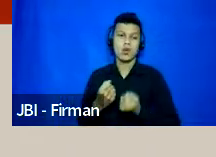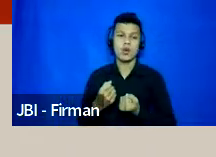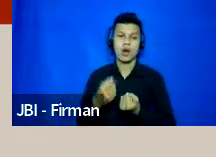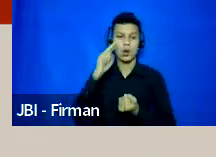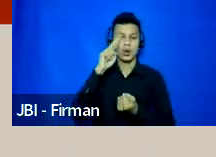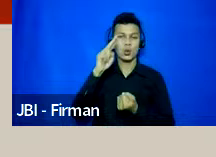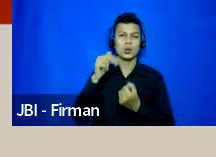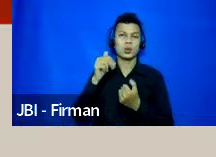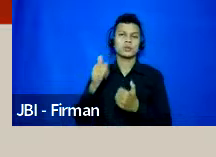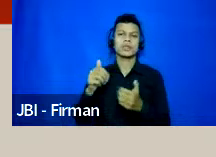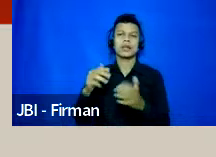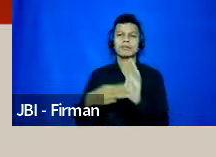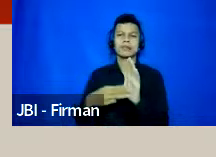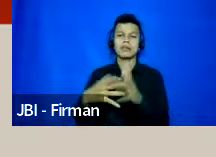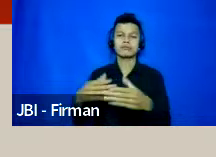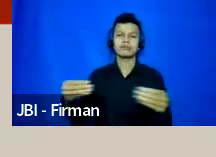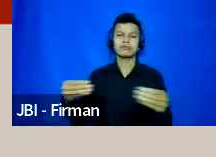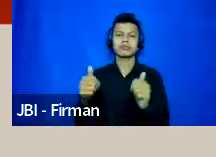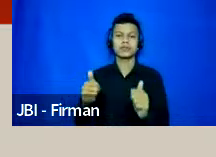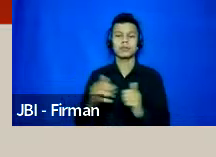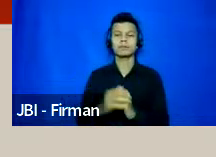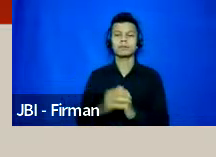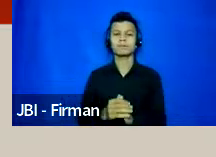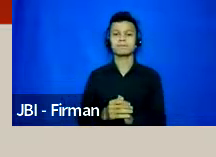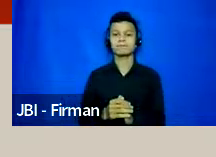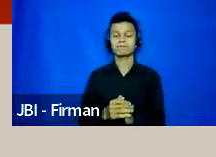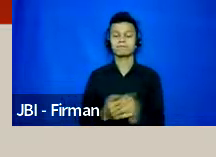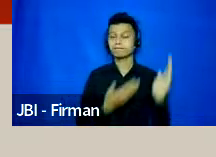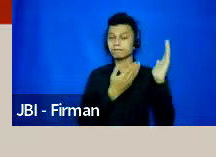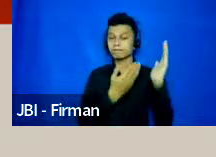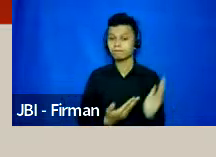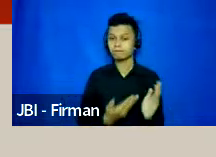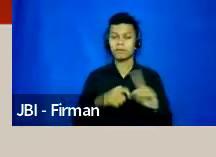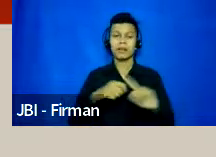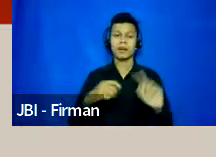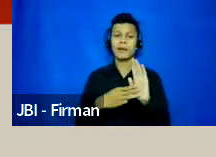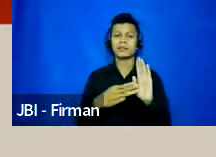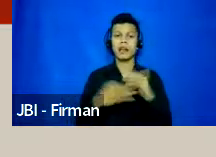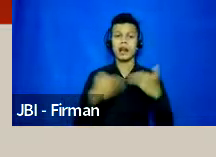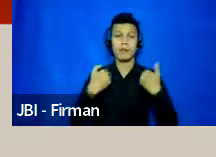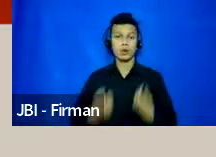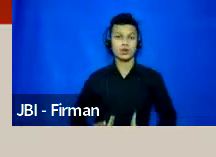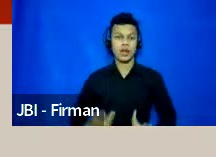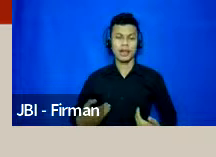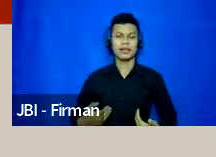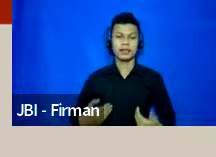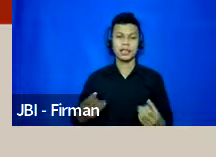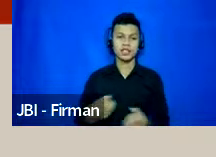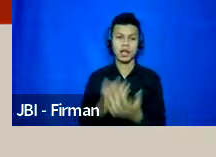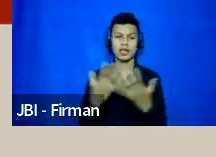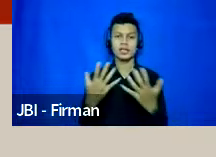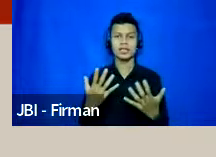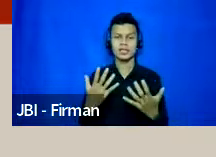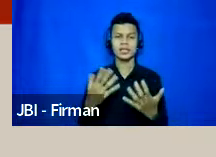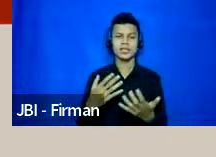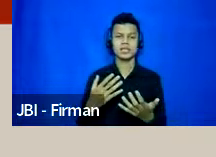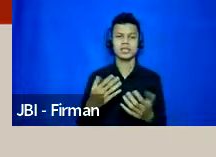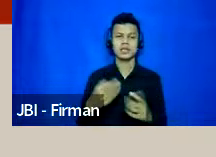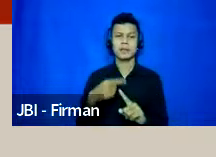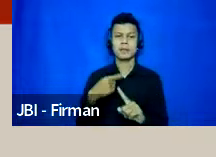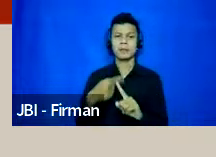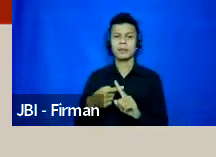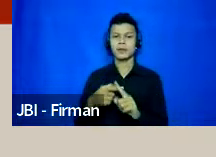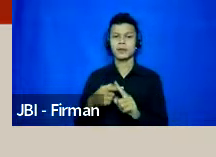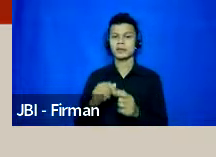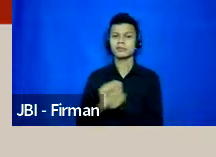So it is from humanitarian crises such as the recent and ongoing pandemic and other disasters that I draw